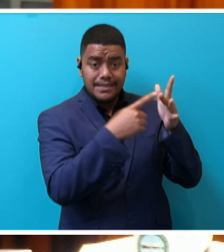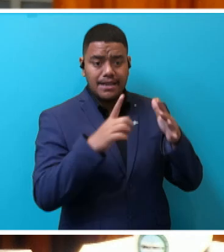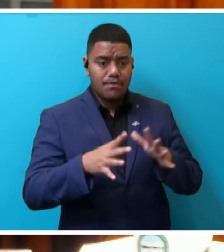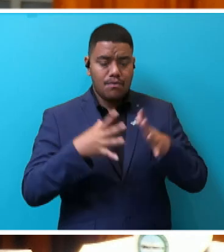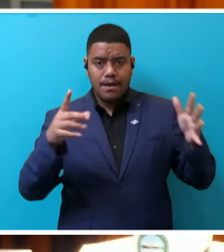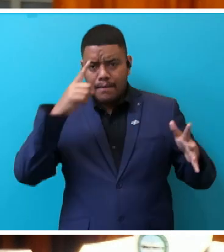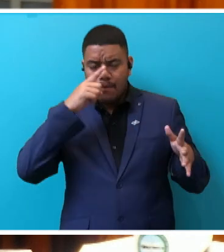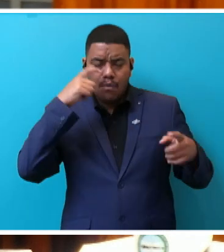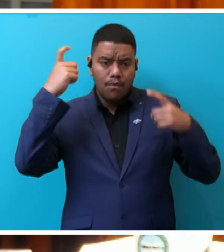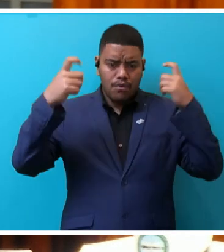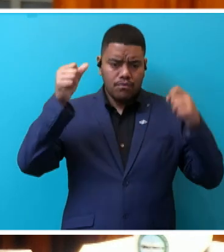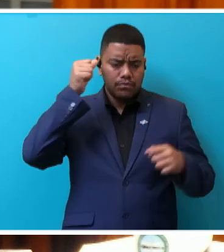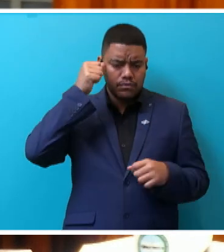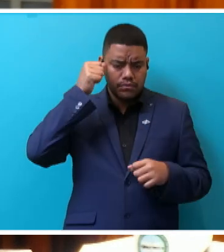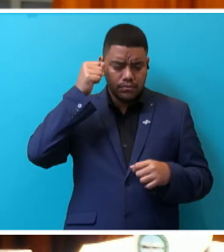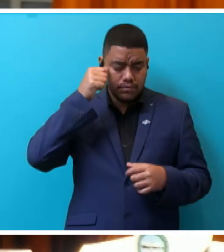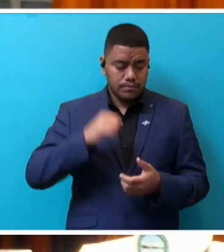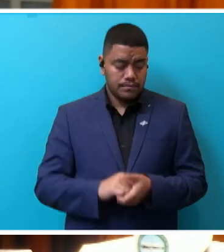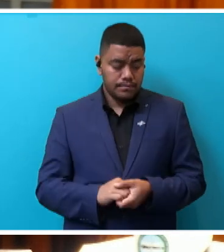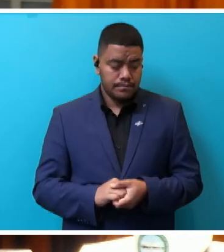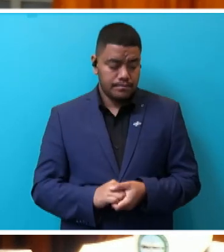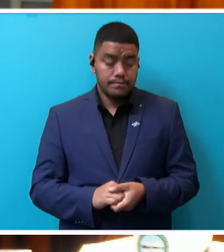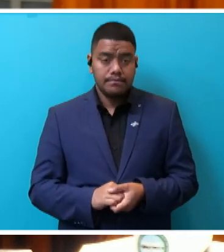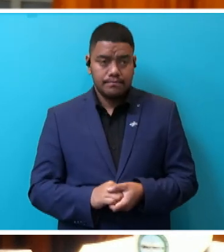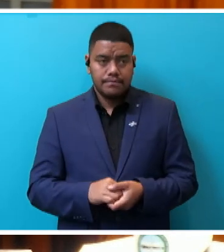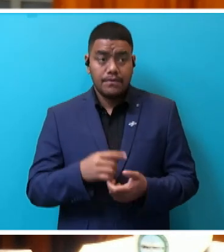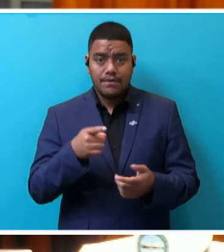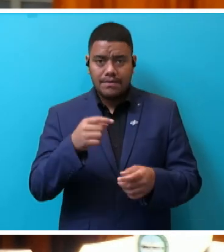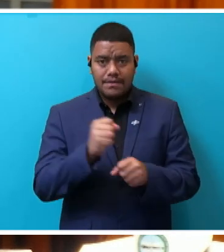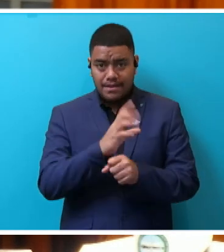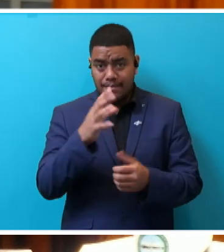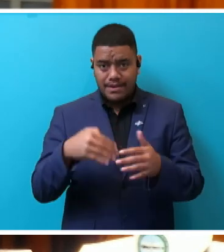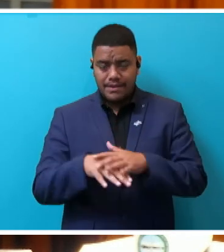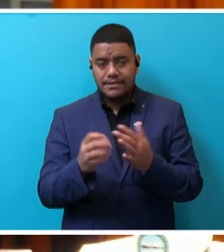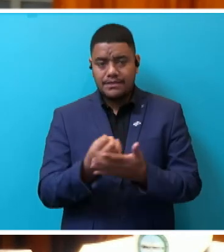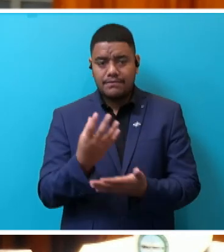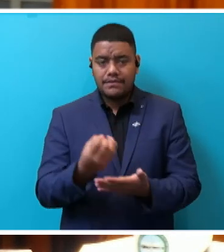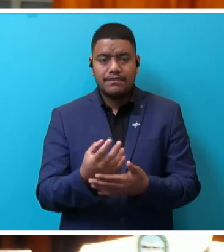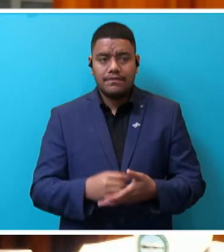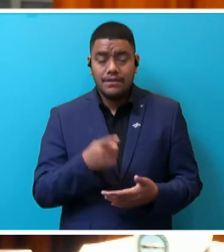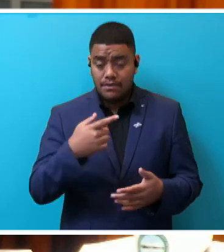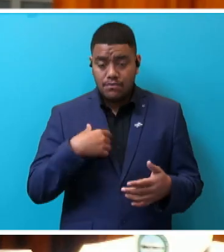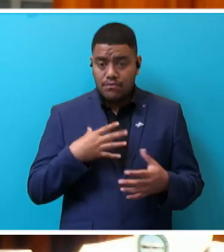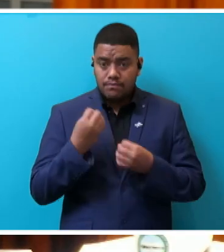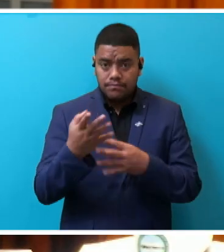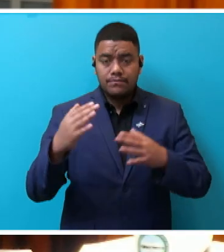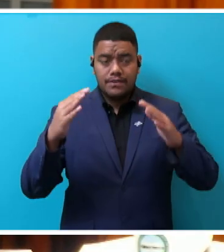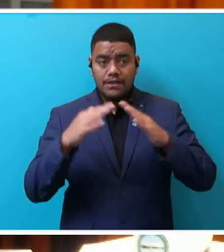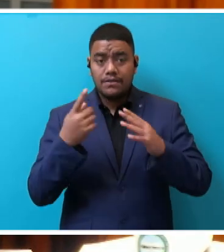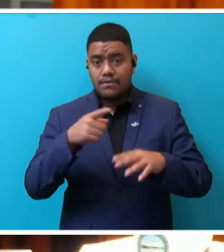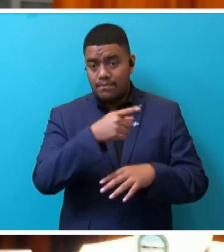it generates. But I must reiterate to this House and also to the